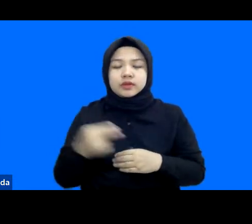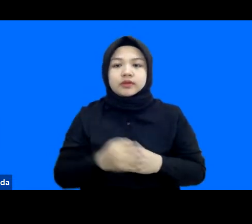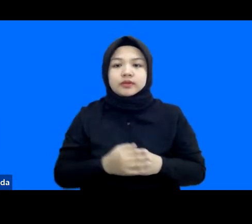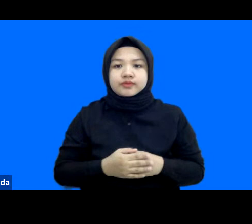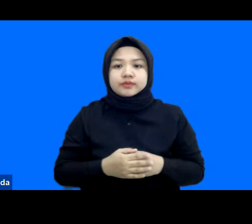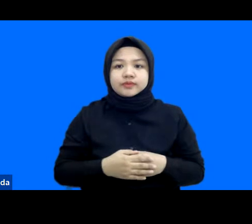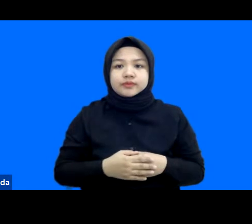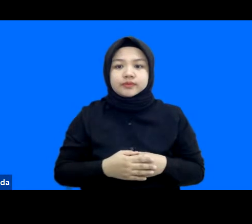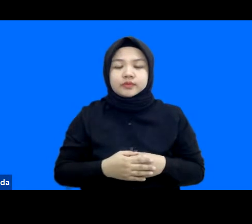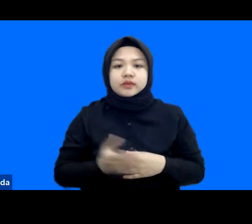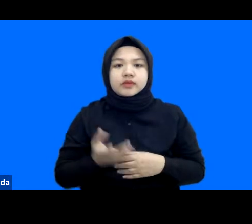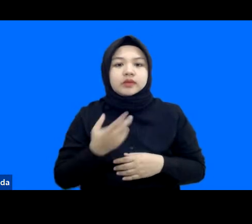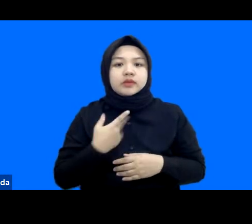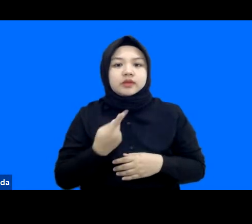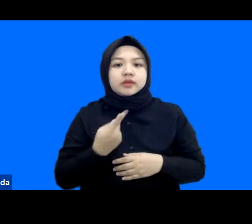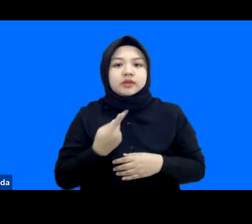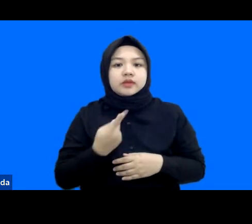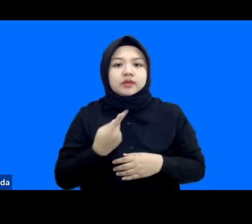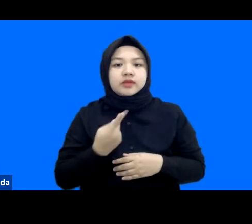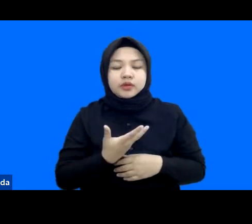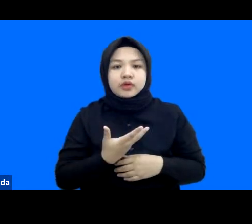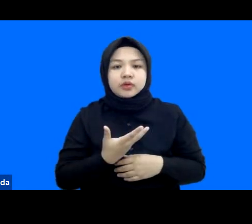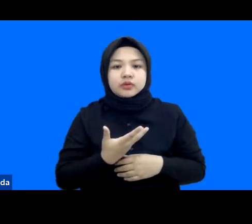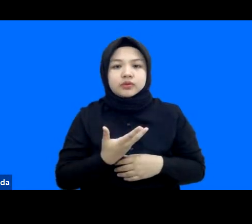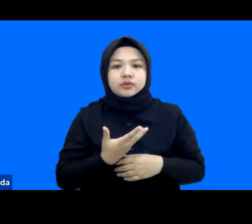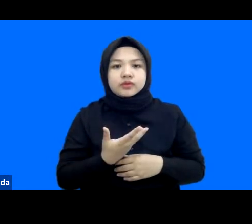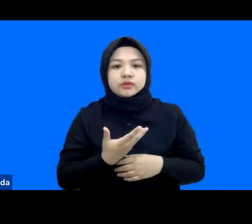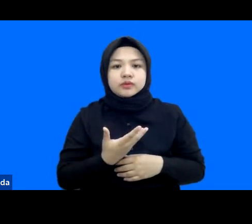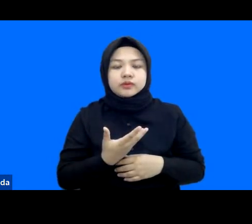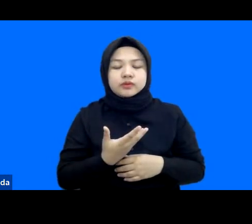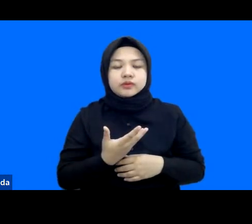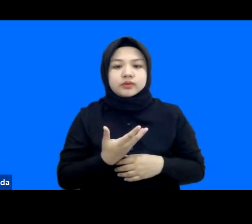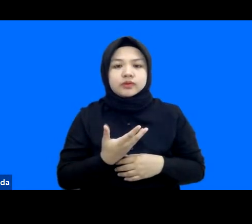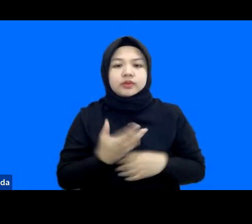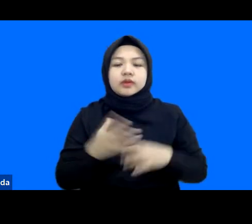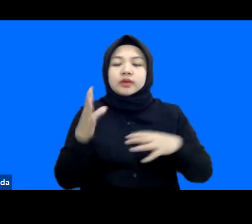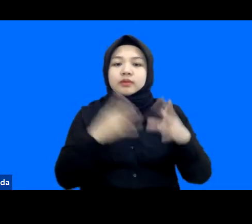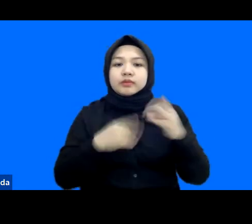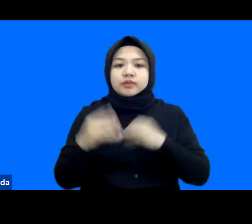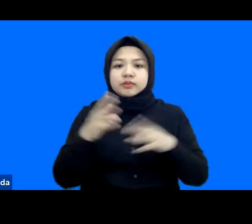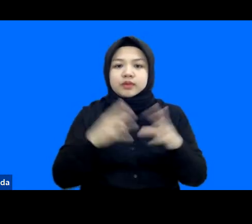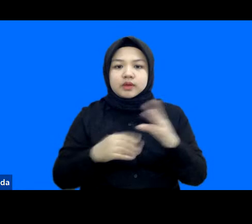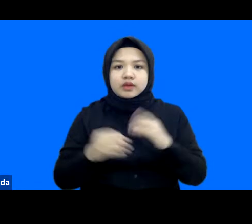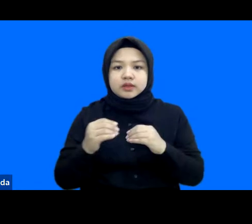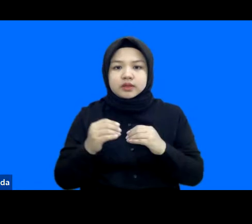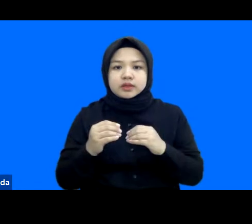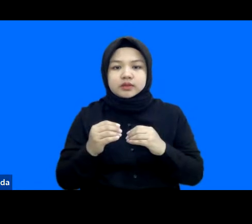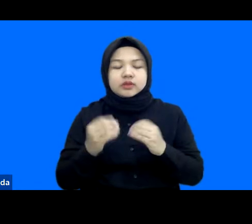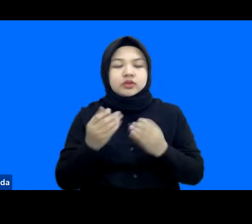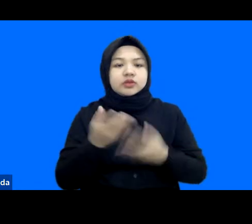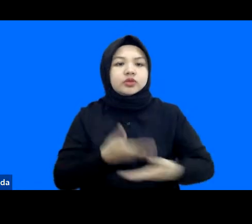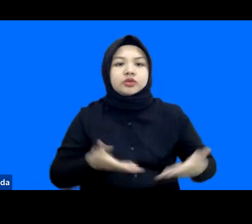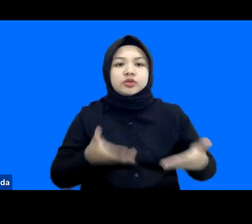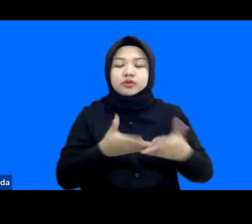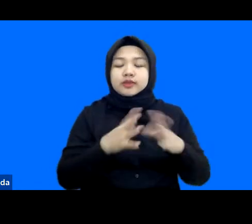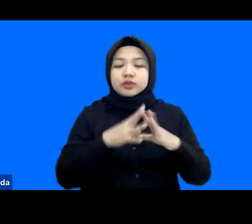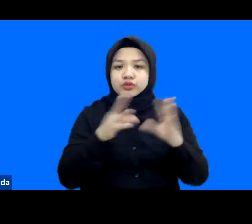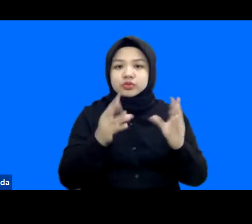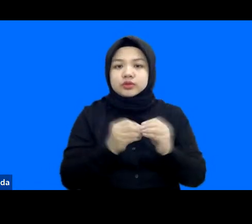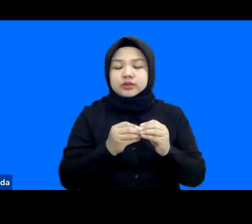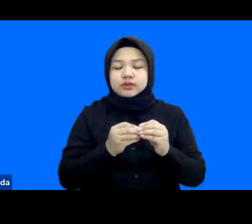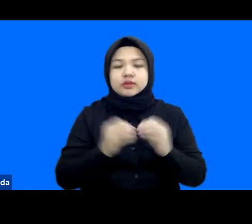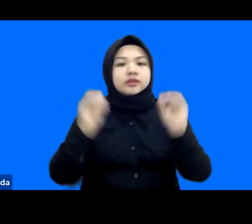social inclusion on energy transition in ASEAN. Lots of people already talk about energy transitions,